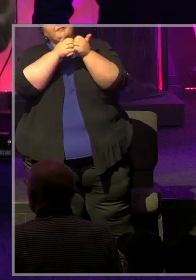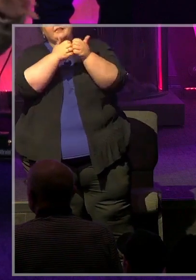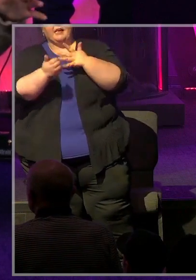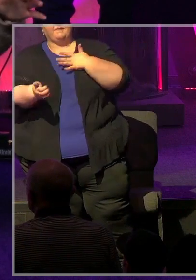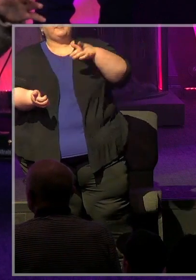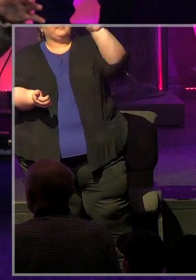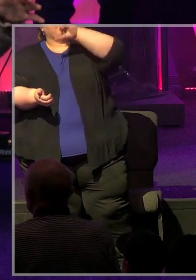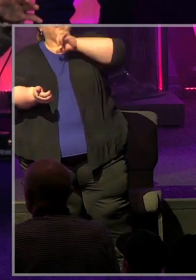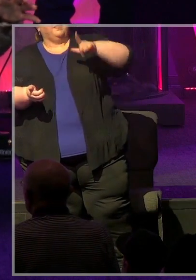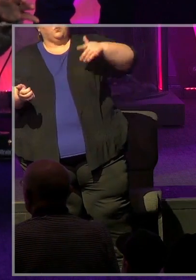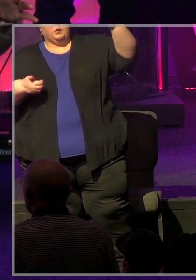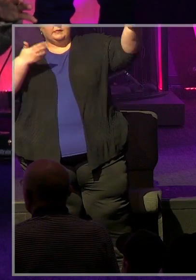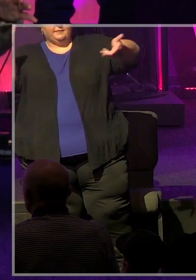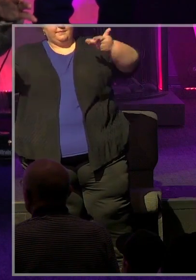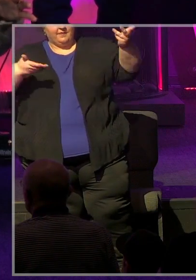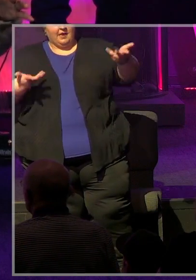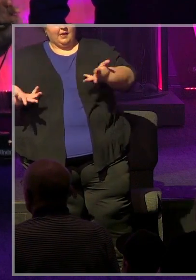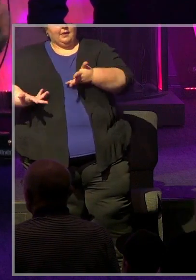is inviting us in